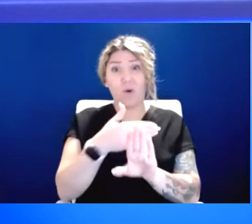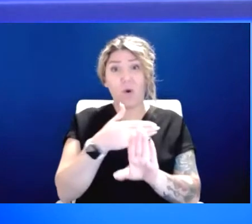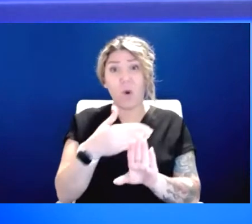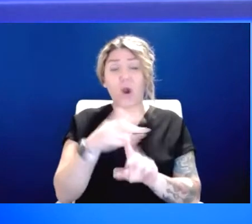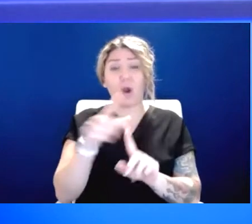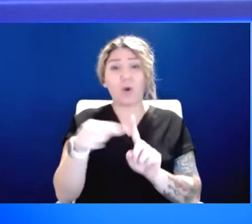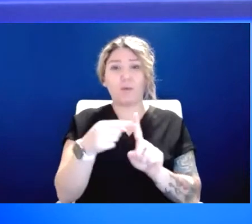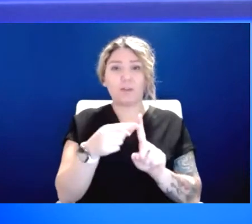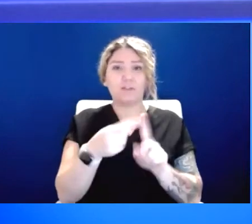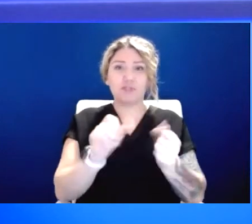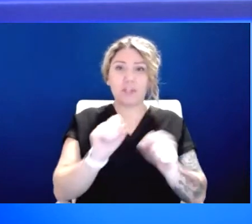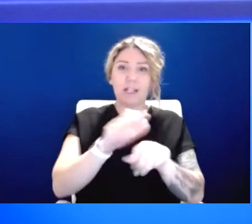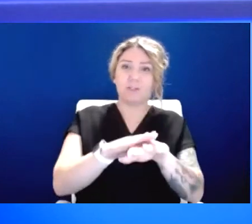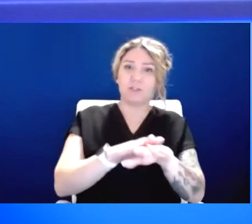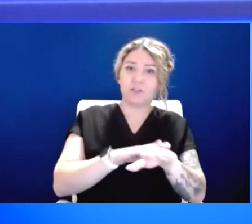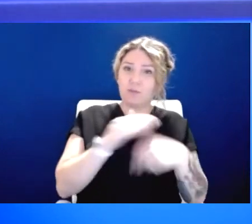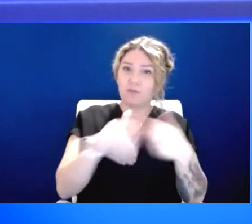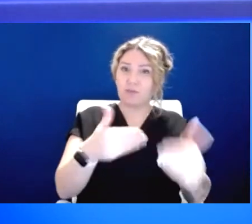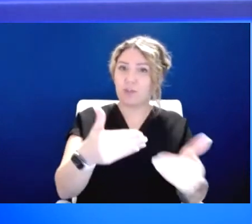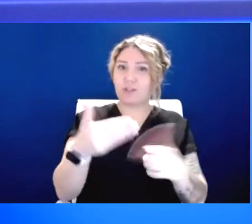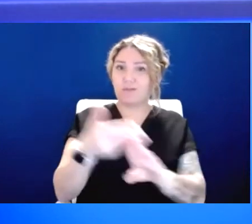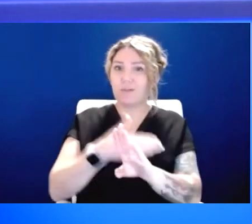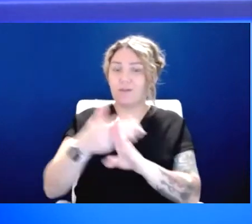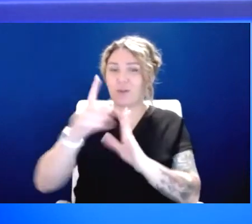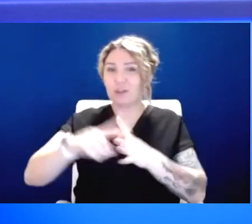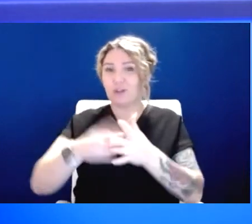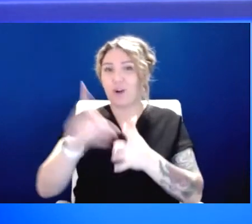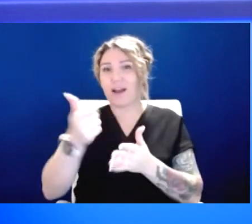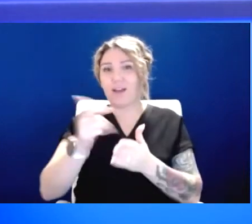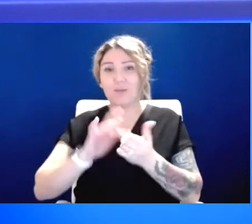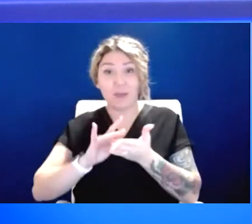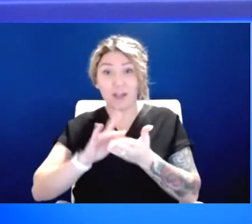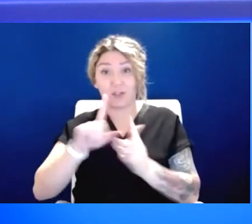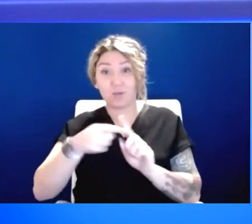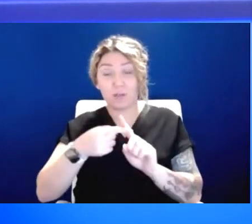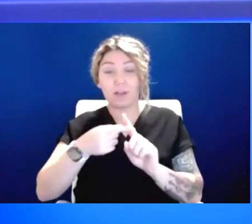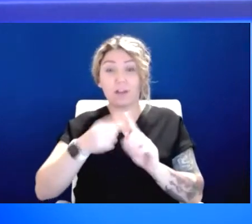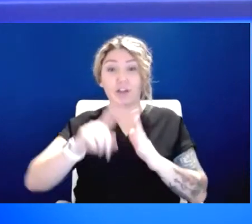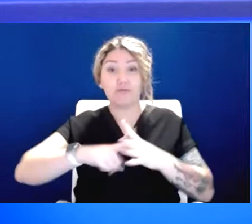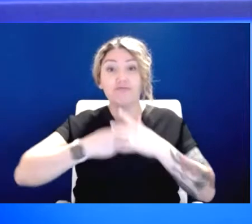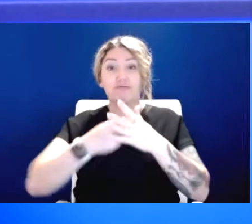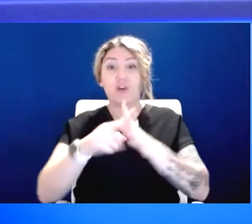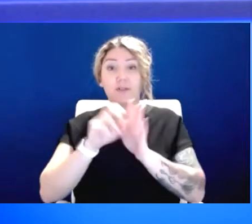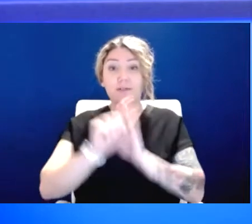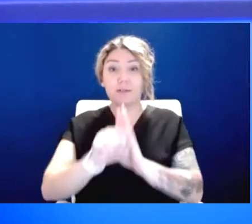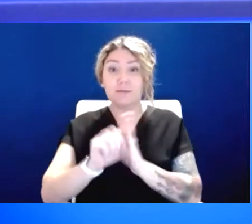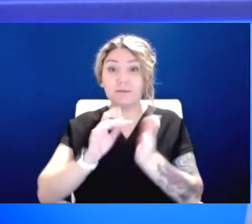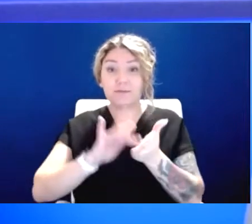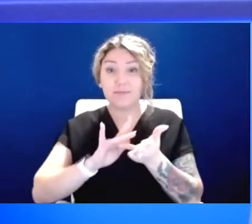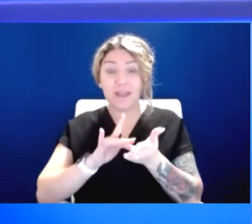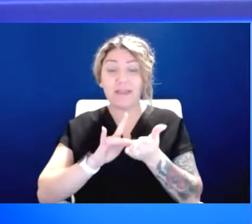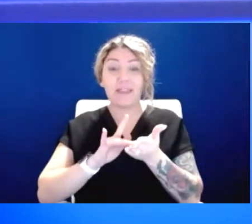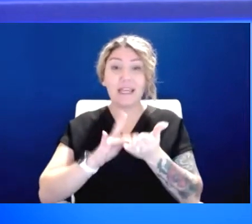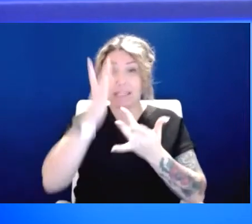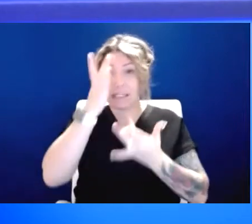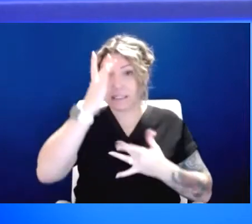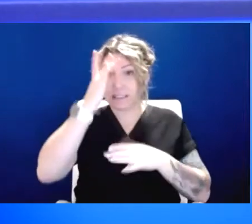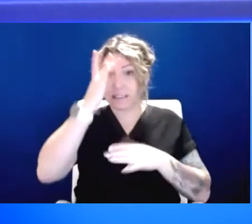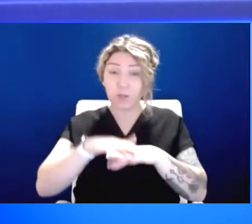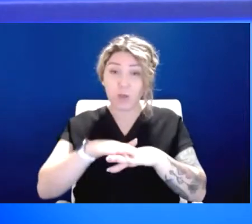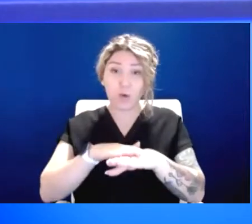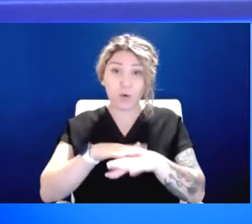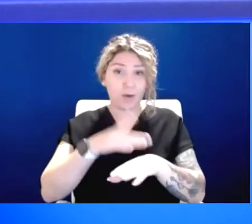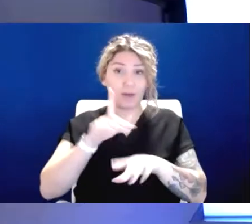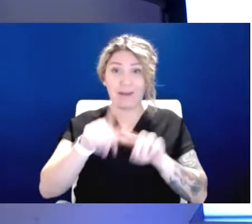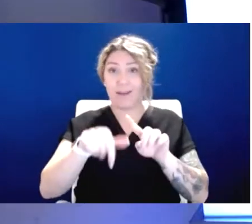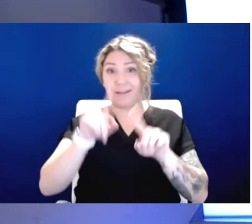slow the progression before they start any other drugs. Once they start symptomatic drugs, some of the disease-slowing drugs we cannot test in these